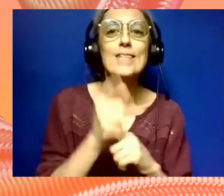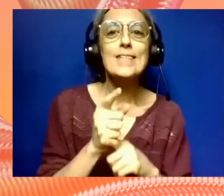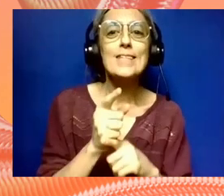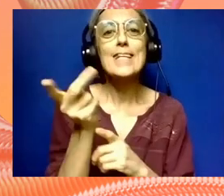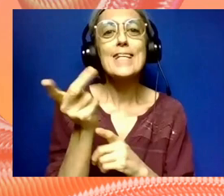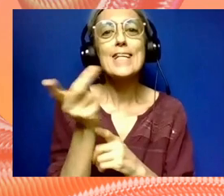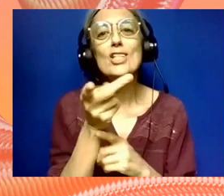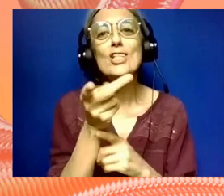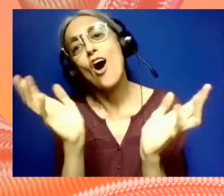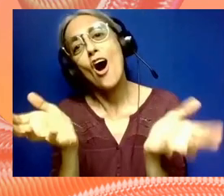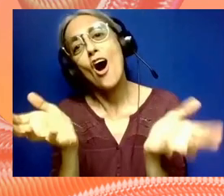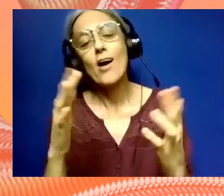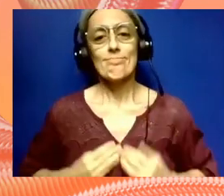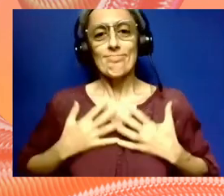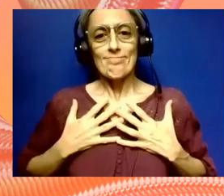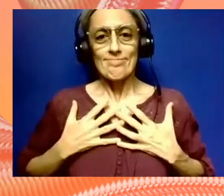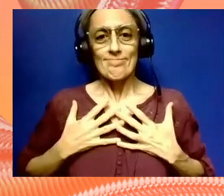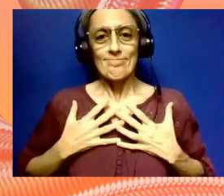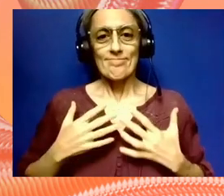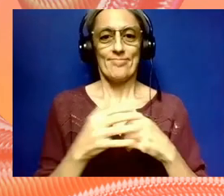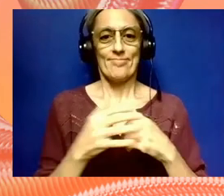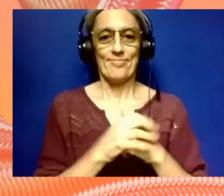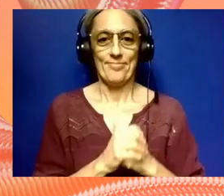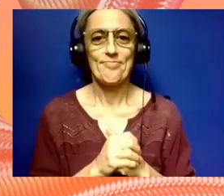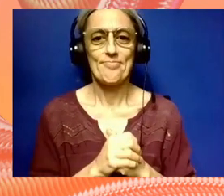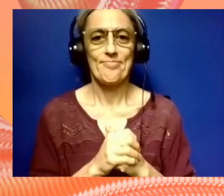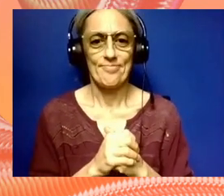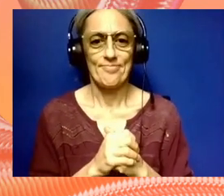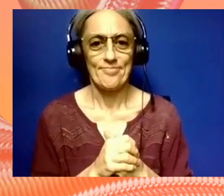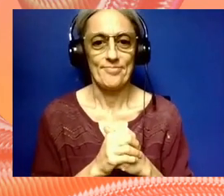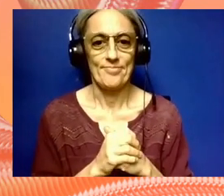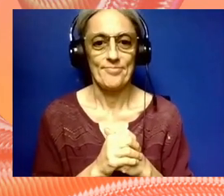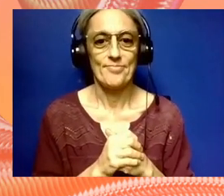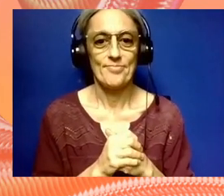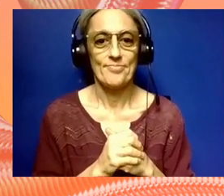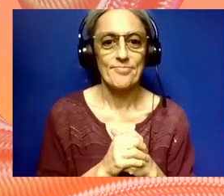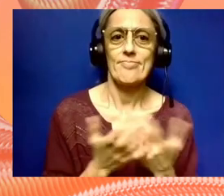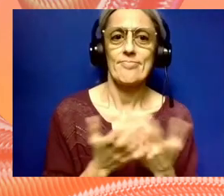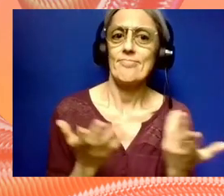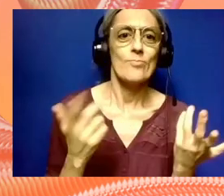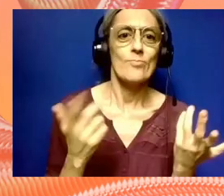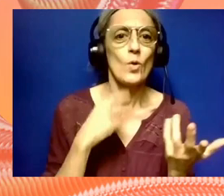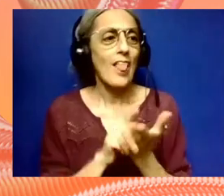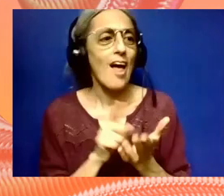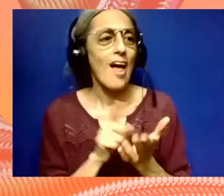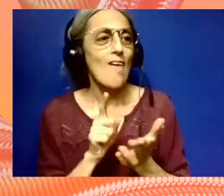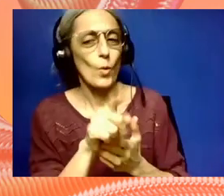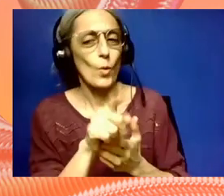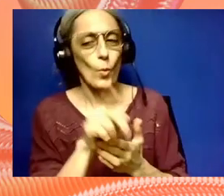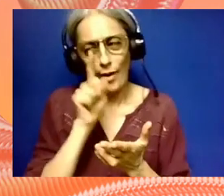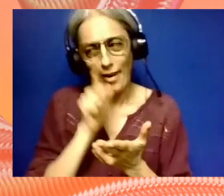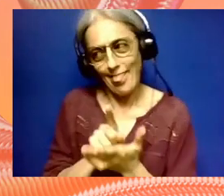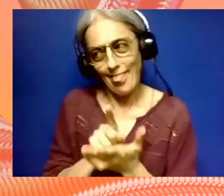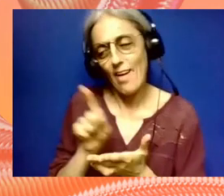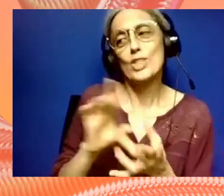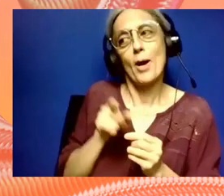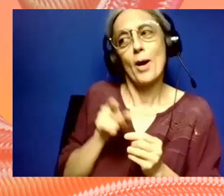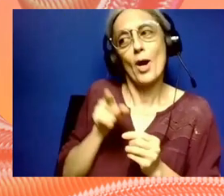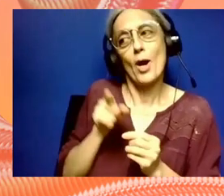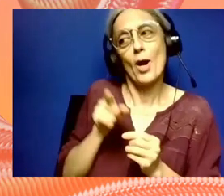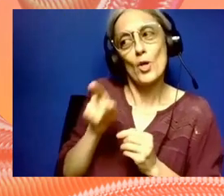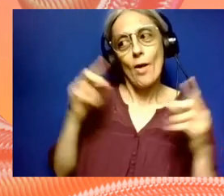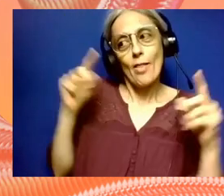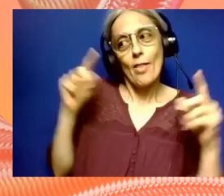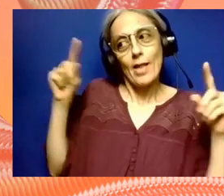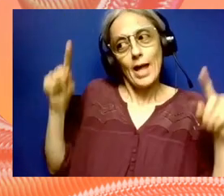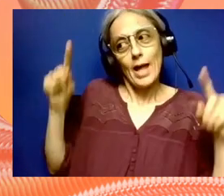love with each other. Oh my God. And we're very in love with you. We talk about really in love with you. And we call